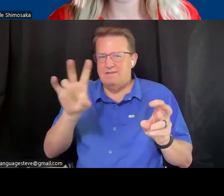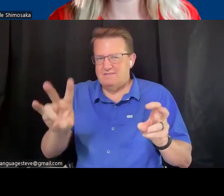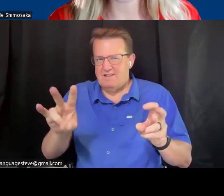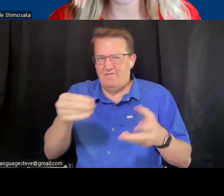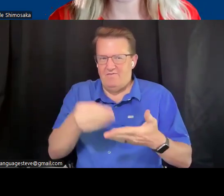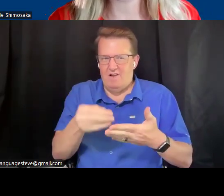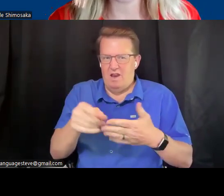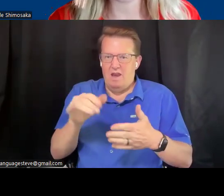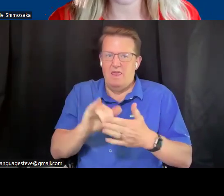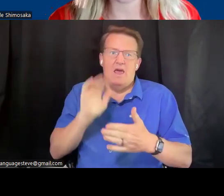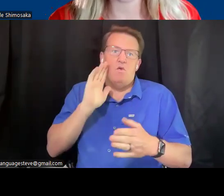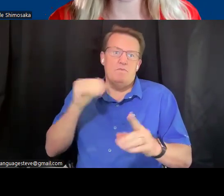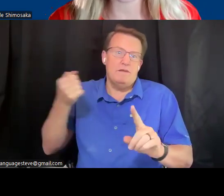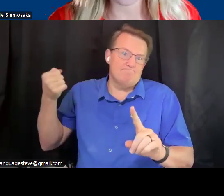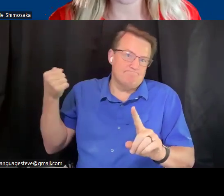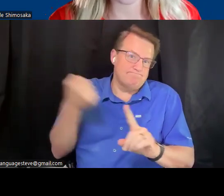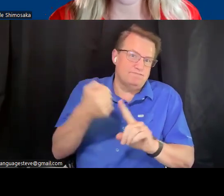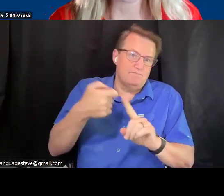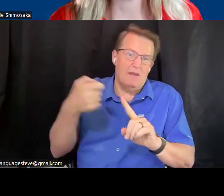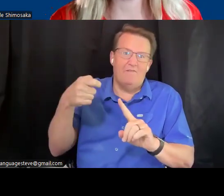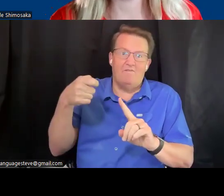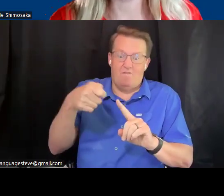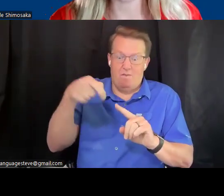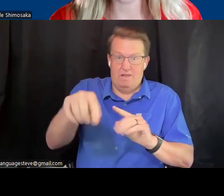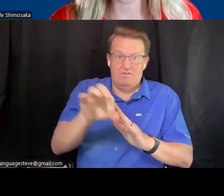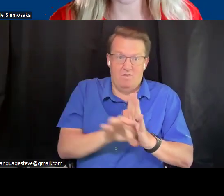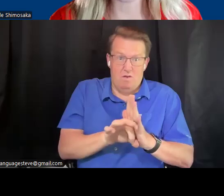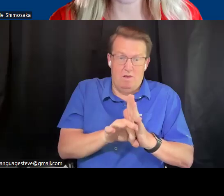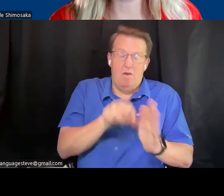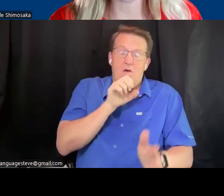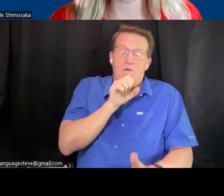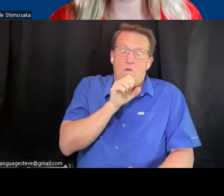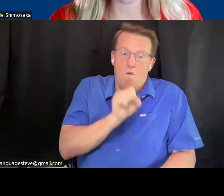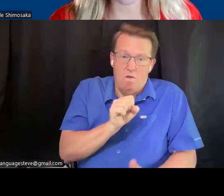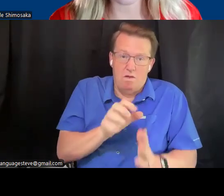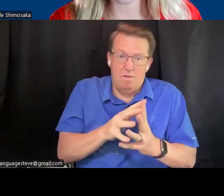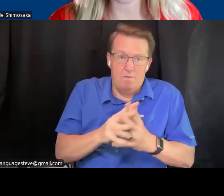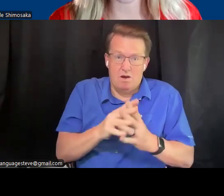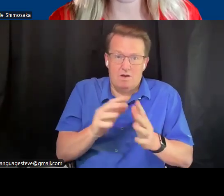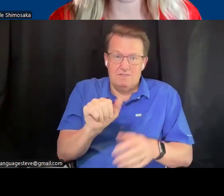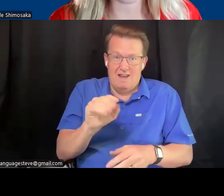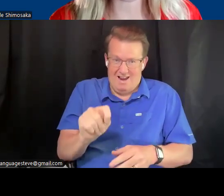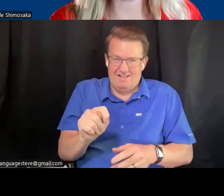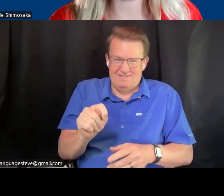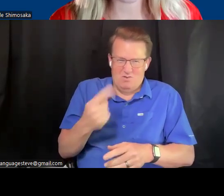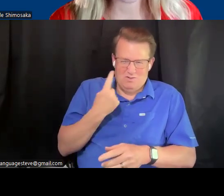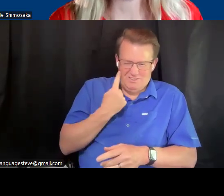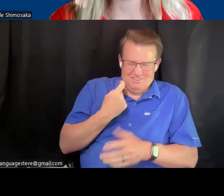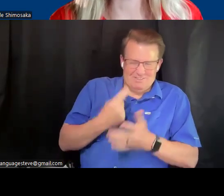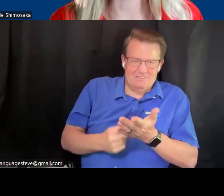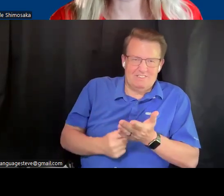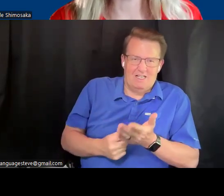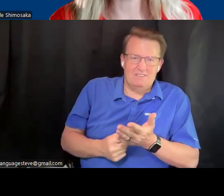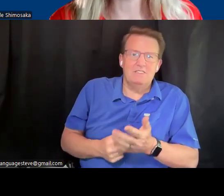impacted by this formula. So we have the Older Americans Act administrative funding that we just discussed. We